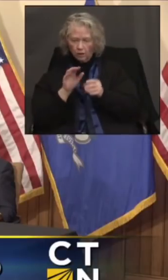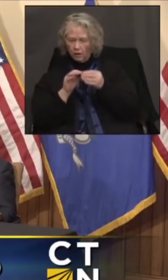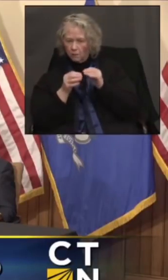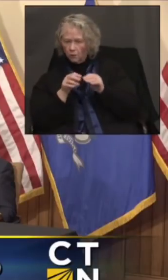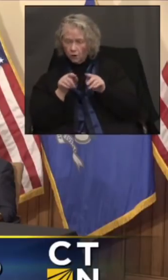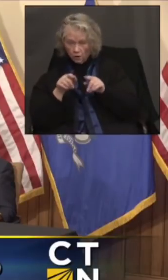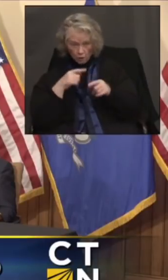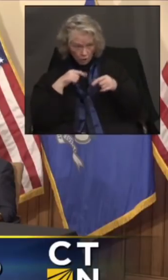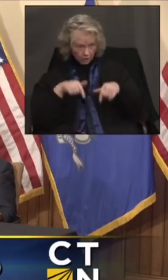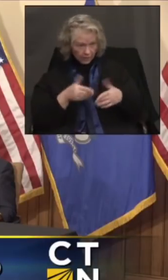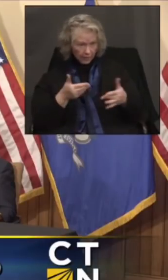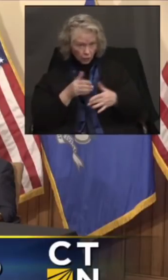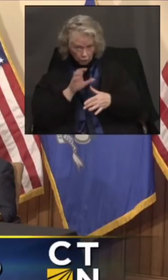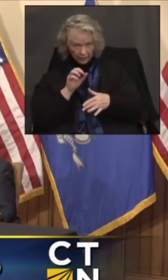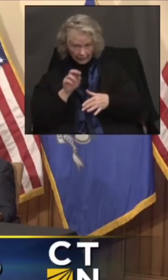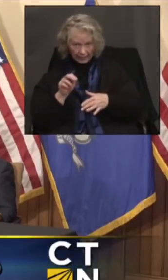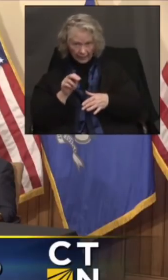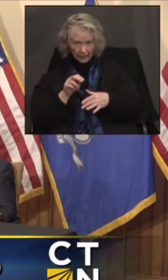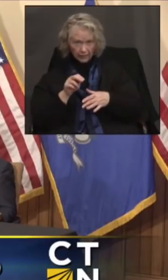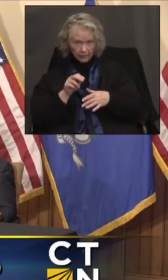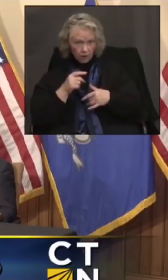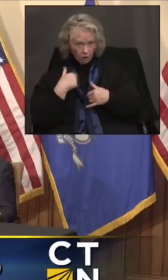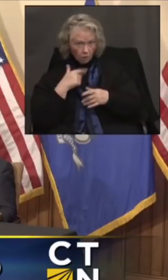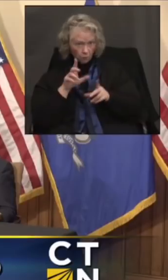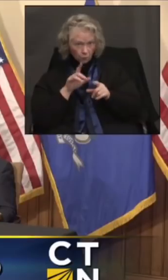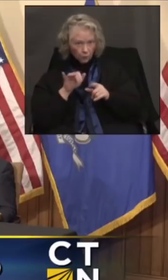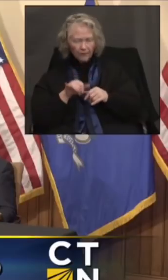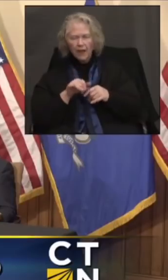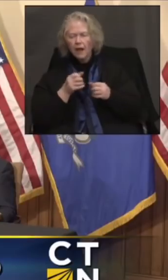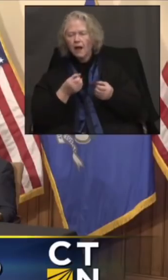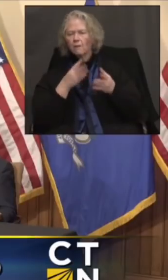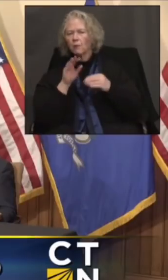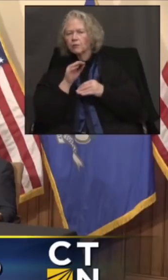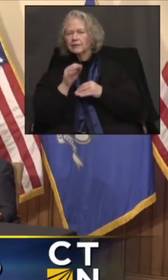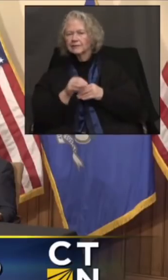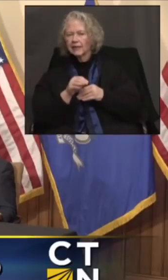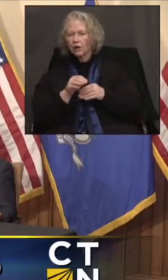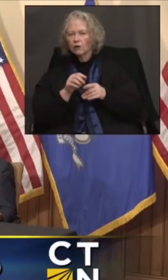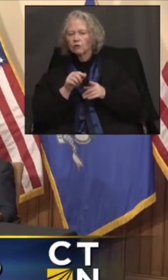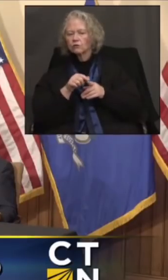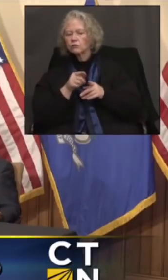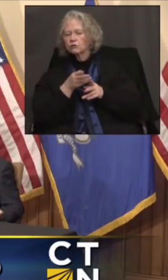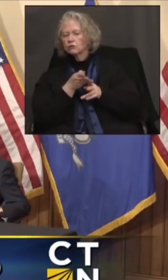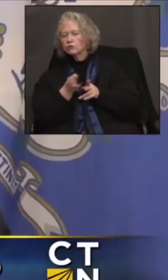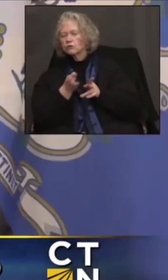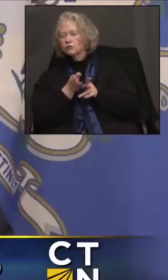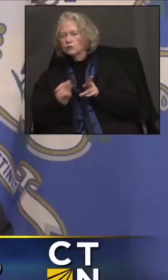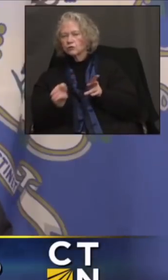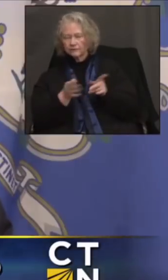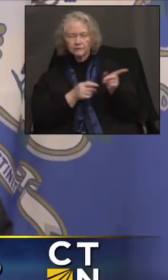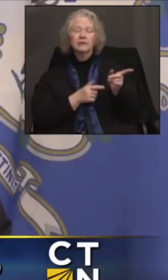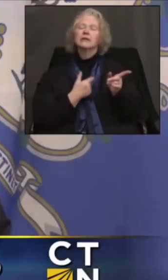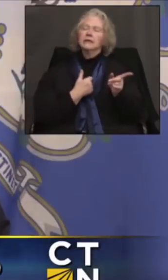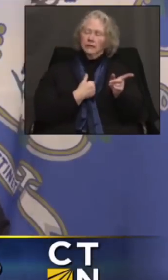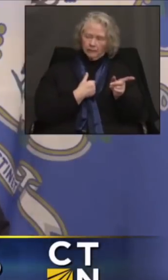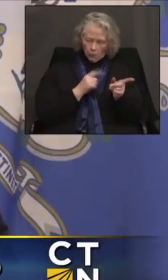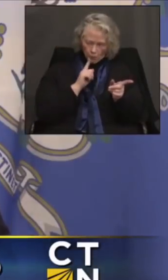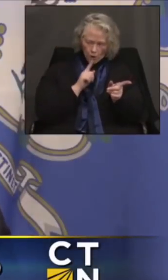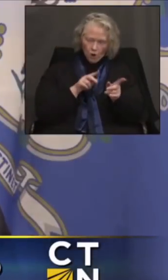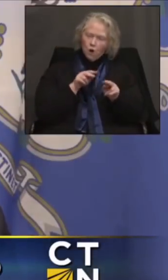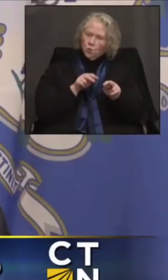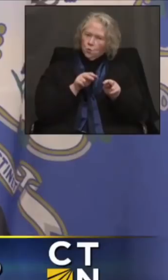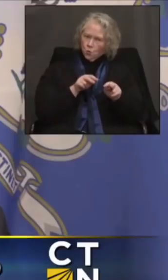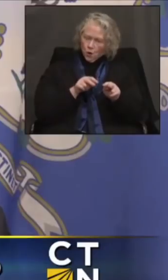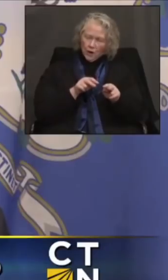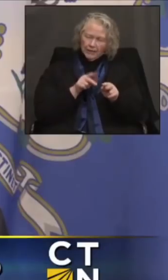Connecticut tracking those two variants? And if so, do we know what percentage of our cases they might make up? We are tracking. It's not